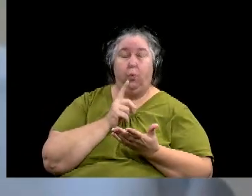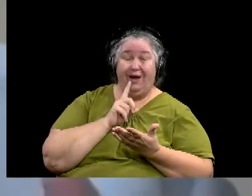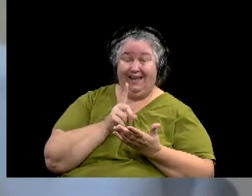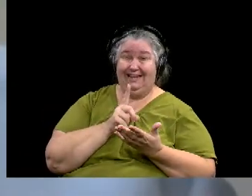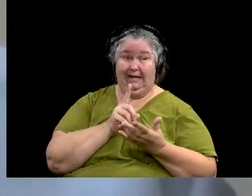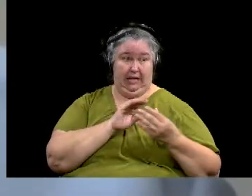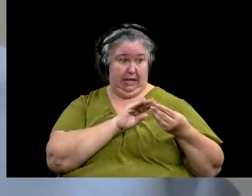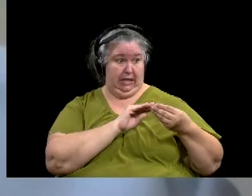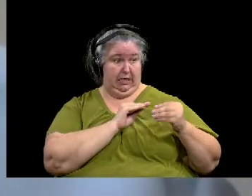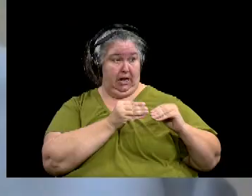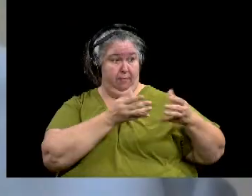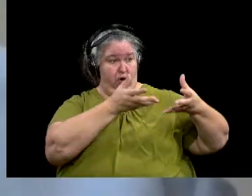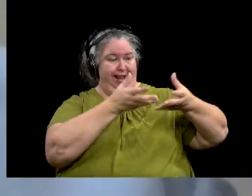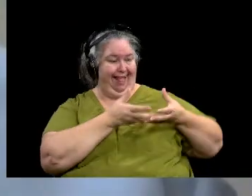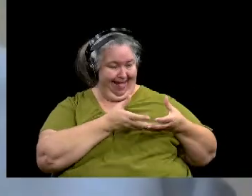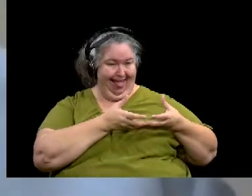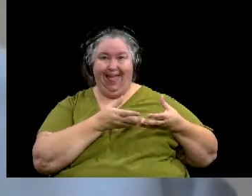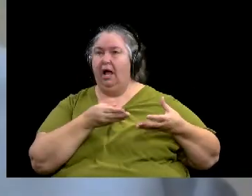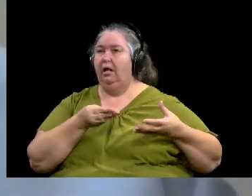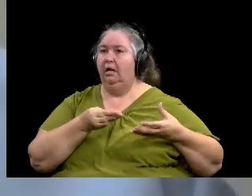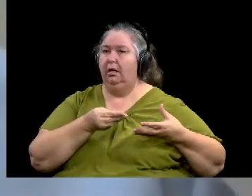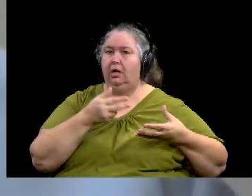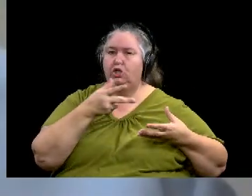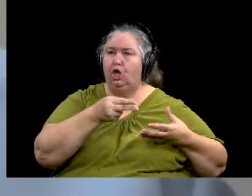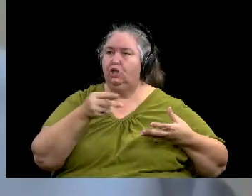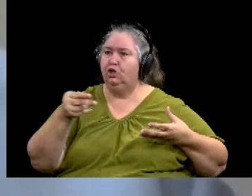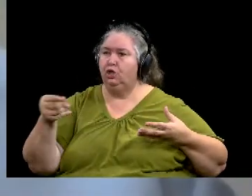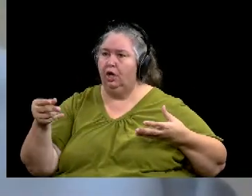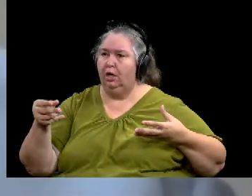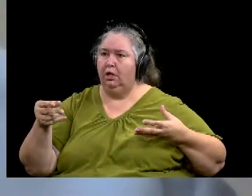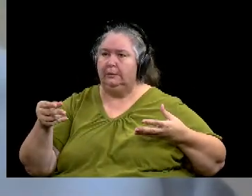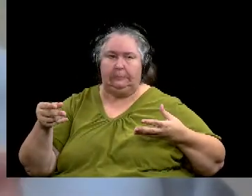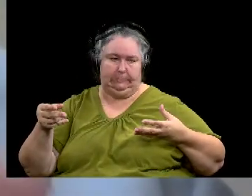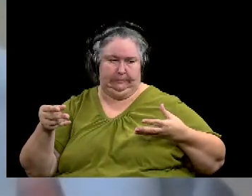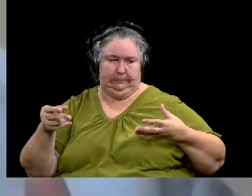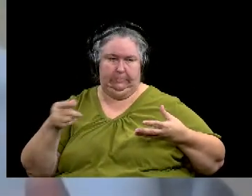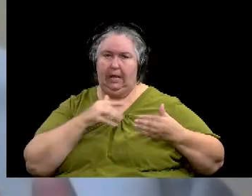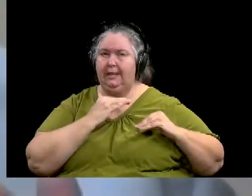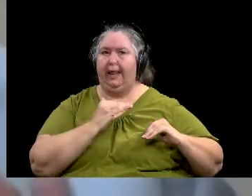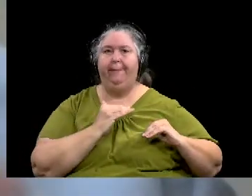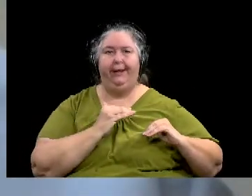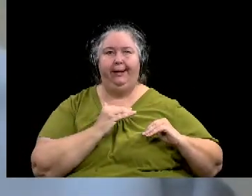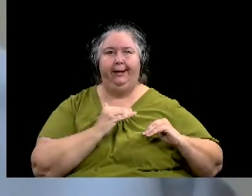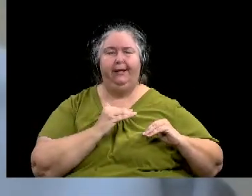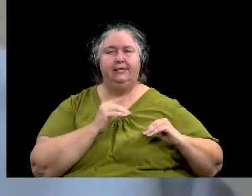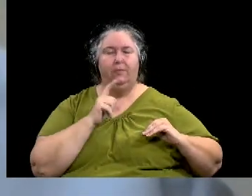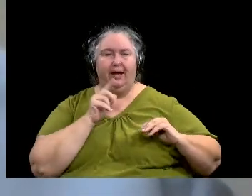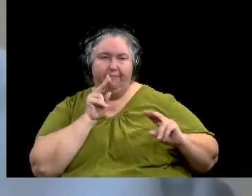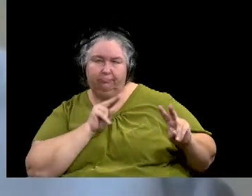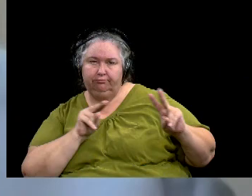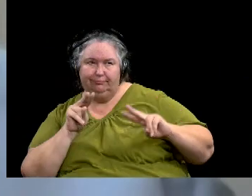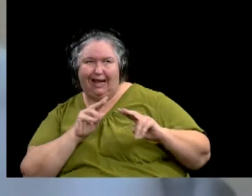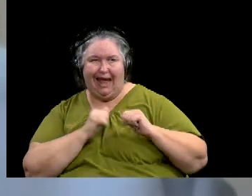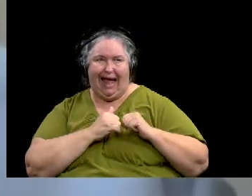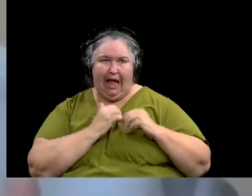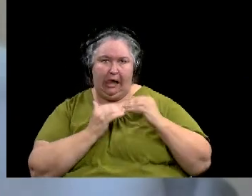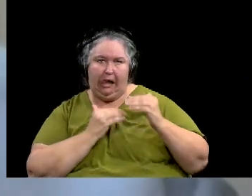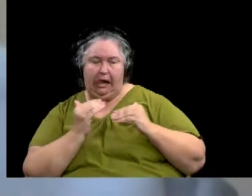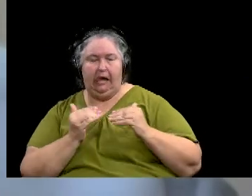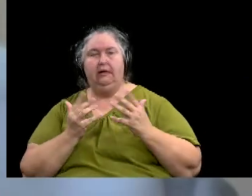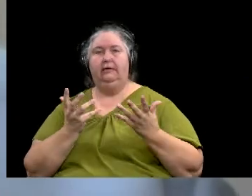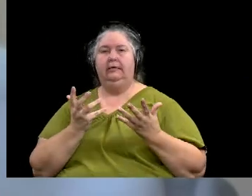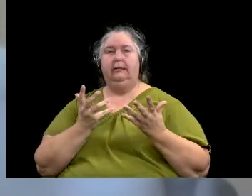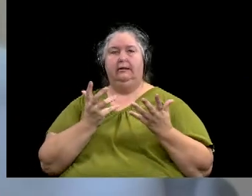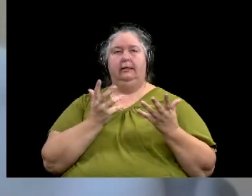to react and acknowledge the regulatory evolution as it occurs literally in a day-by-day moment. But I